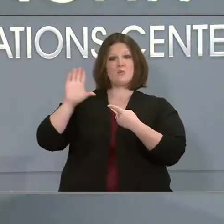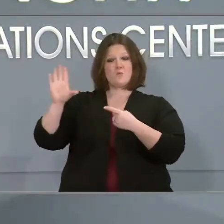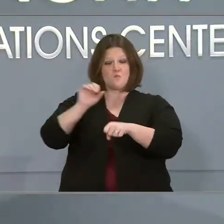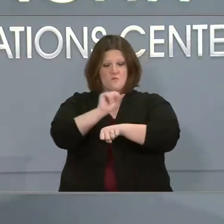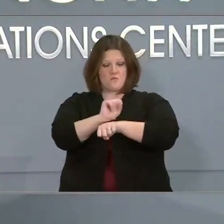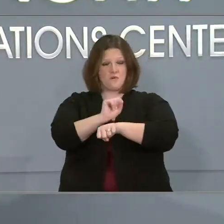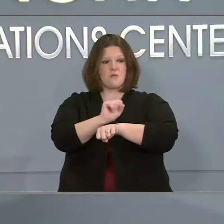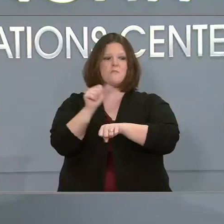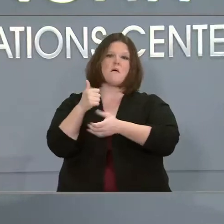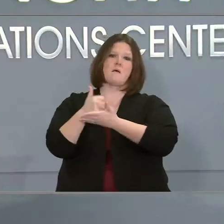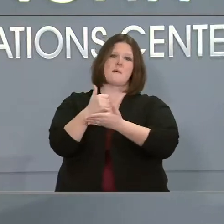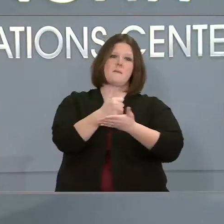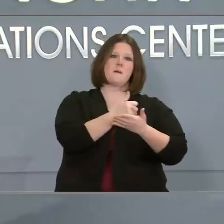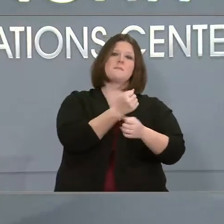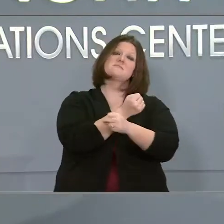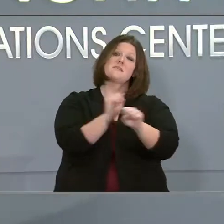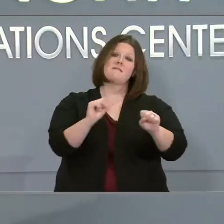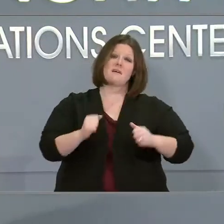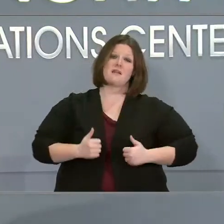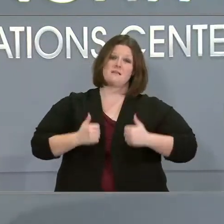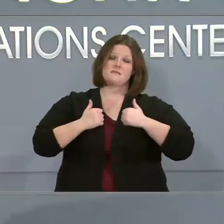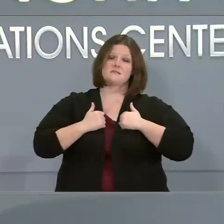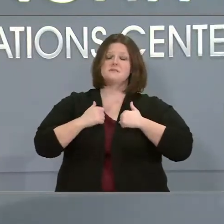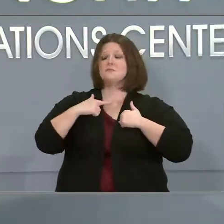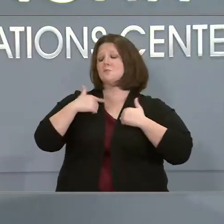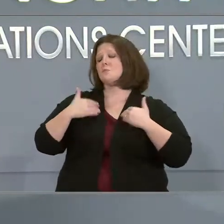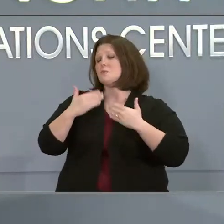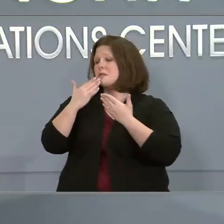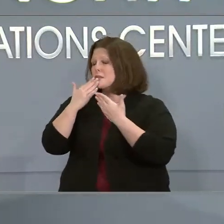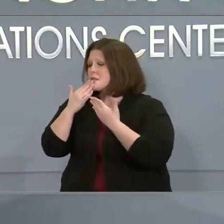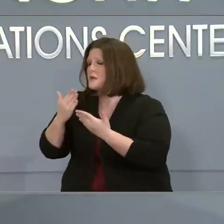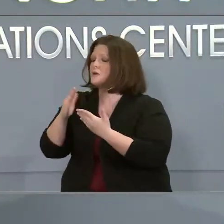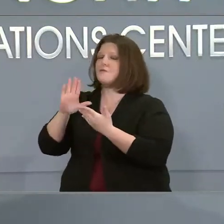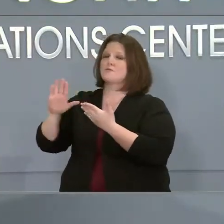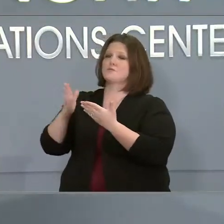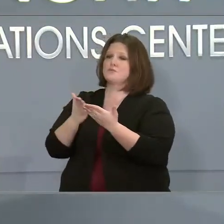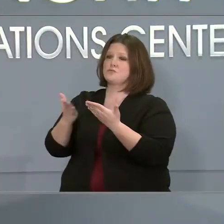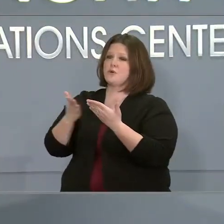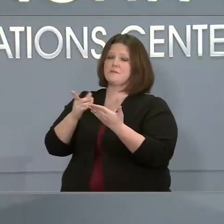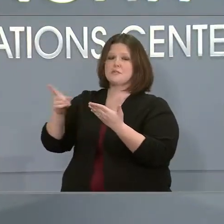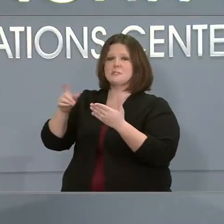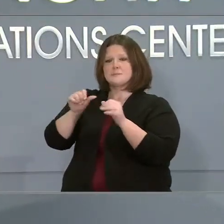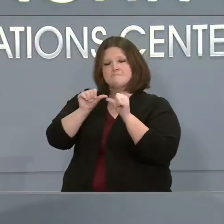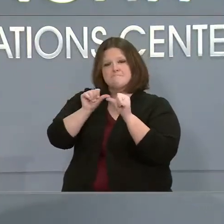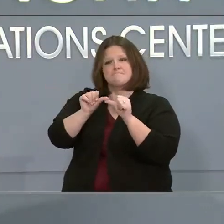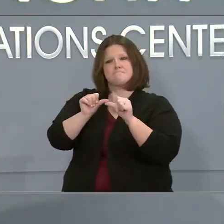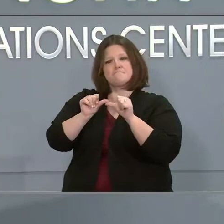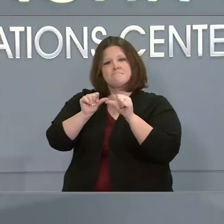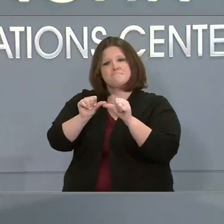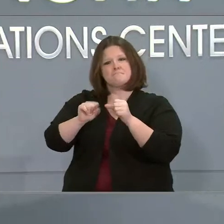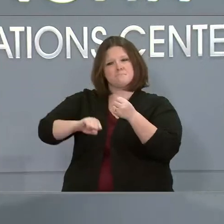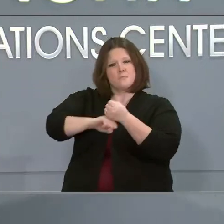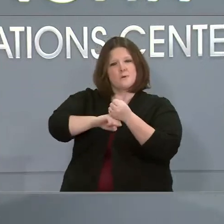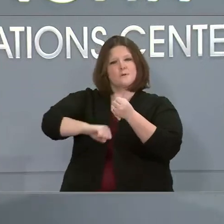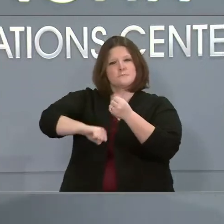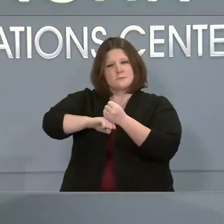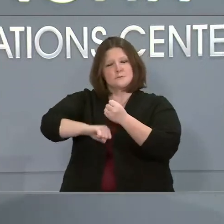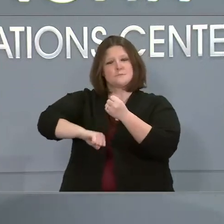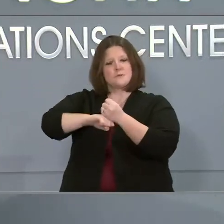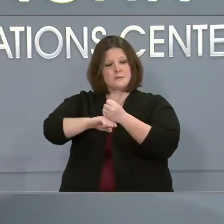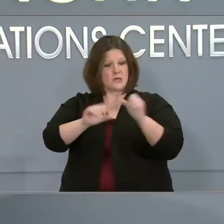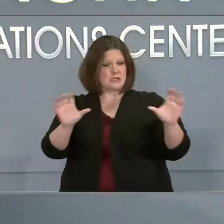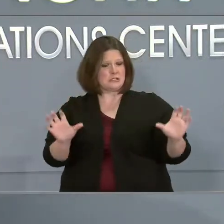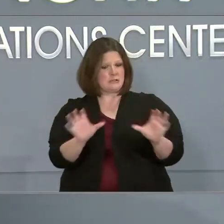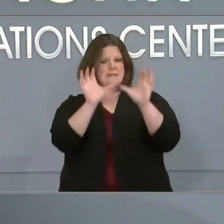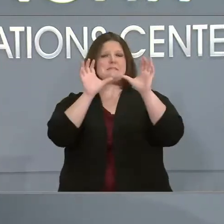lives. I deeply appreciate your service and your steady hand in times of crisis. You and